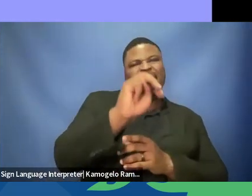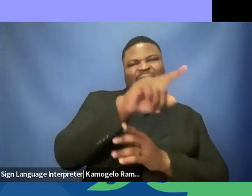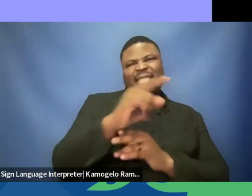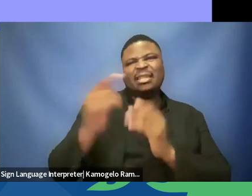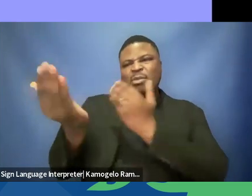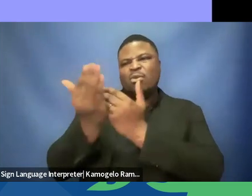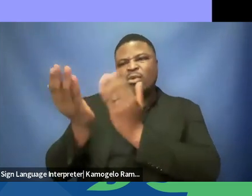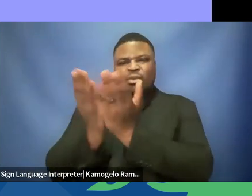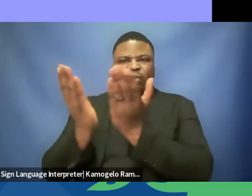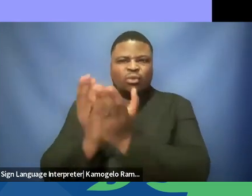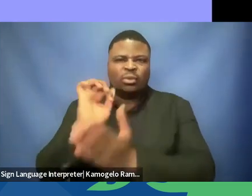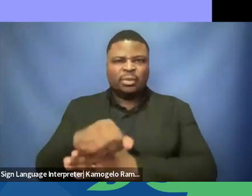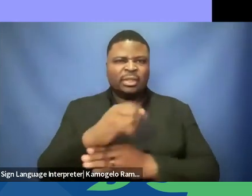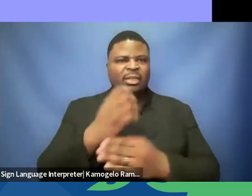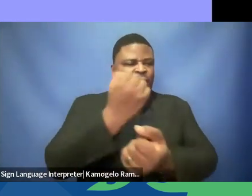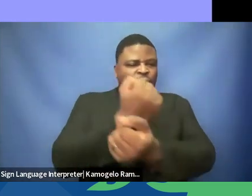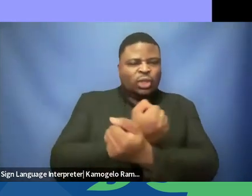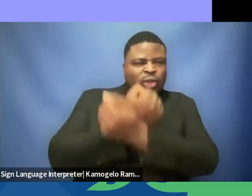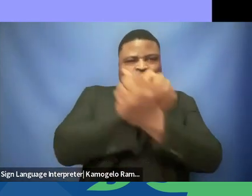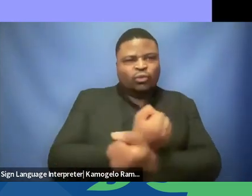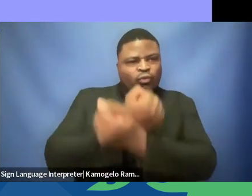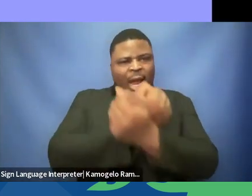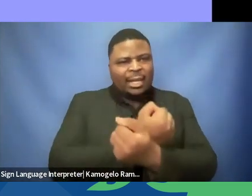tax for the trucks that are coming in,